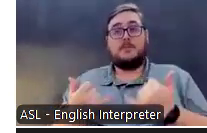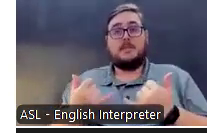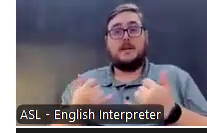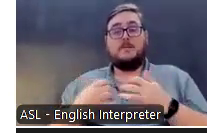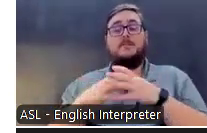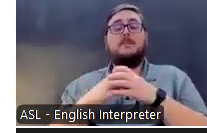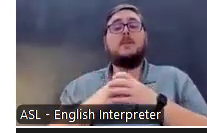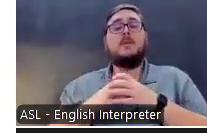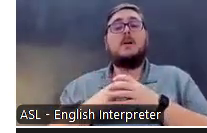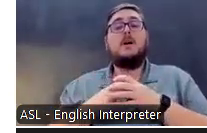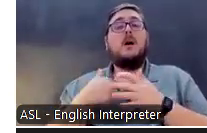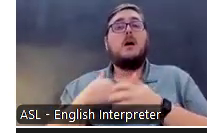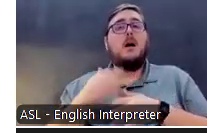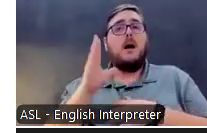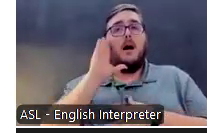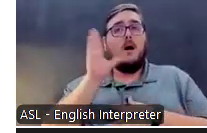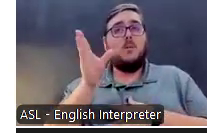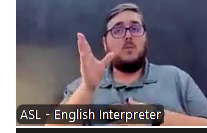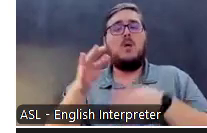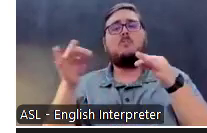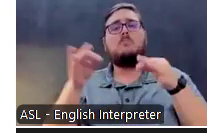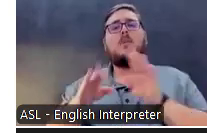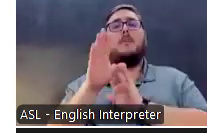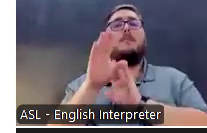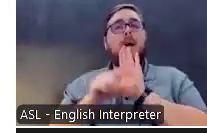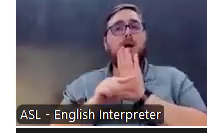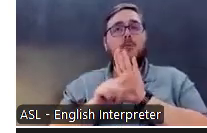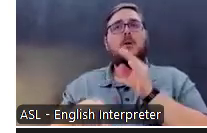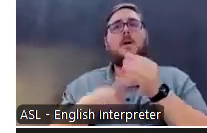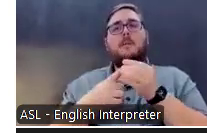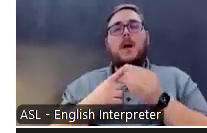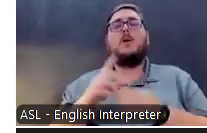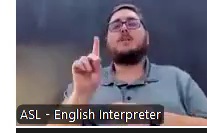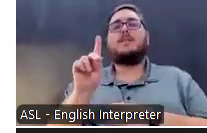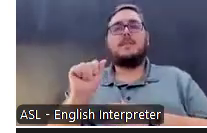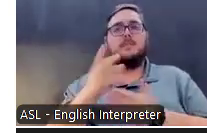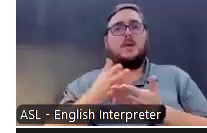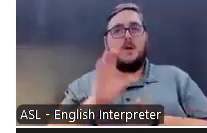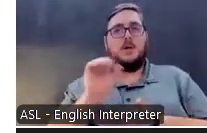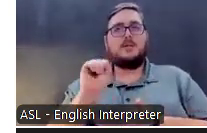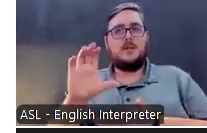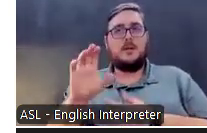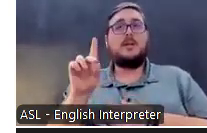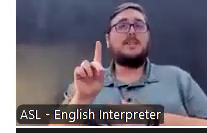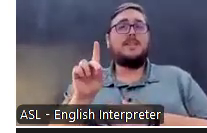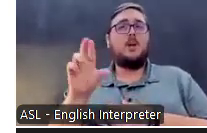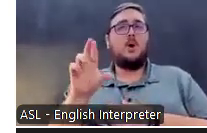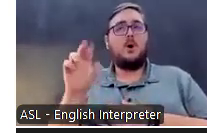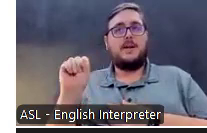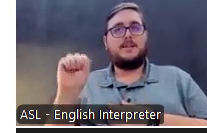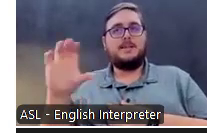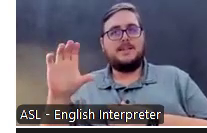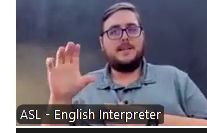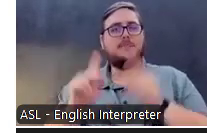giving you a little bit of background about Disability Rights South Carolina. We're also known by the acronym